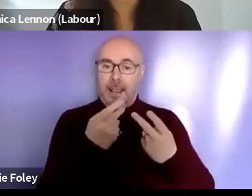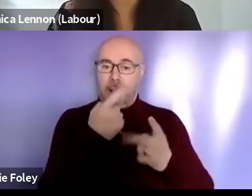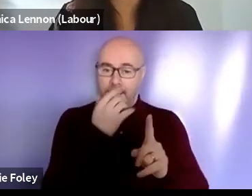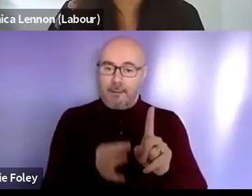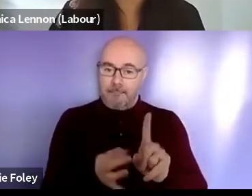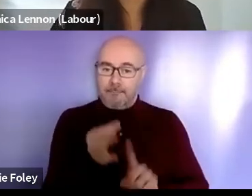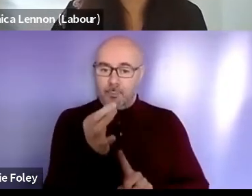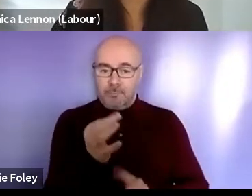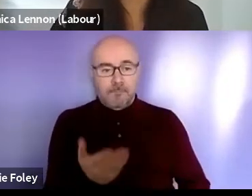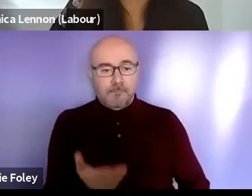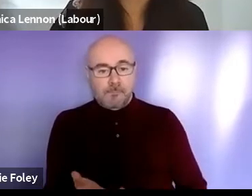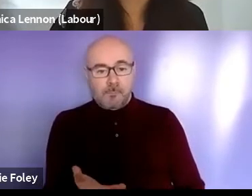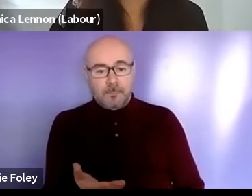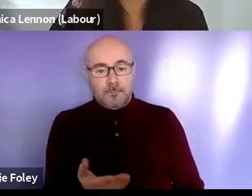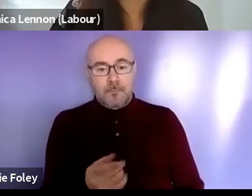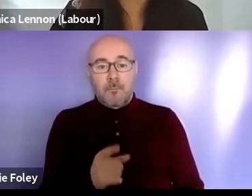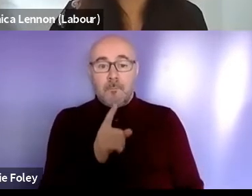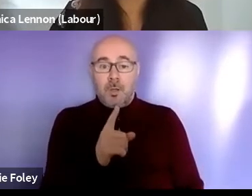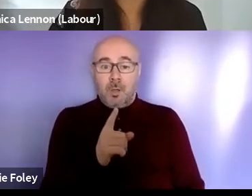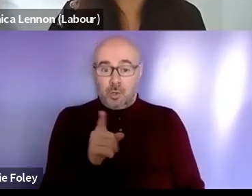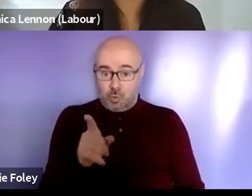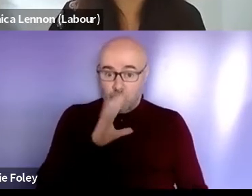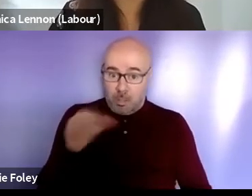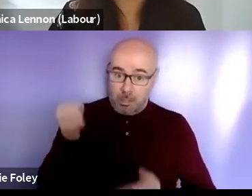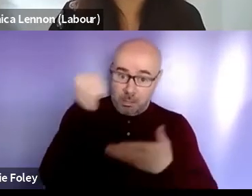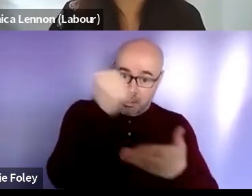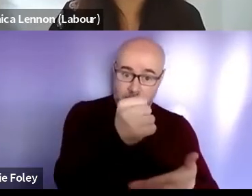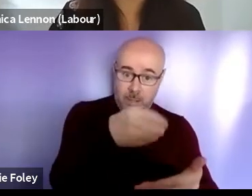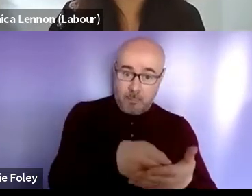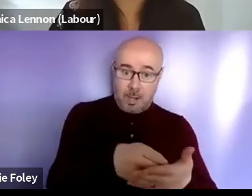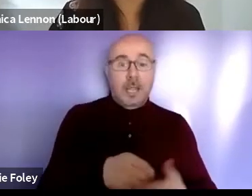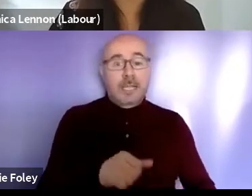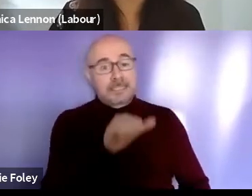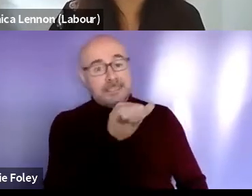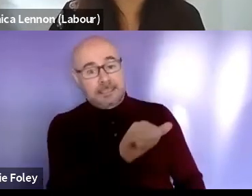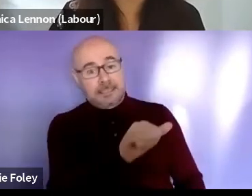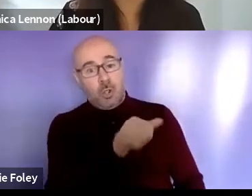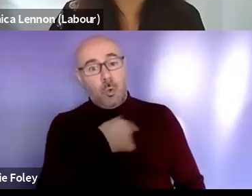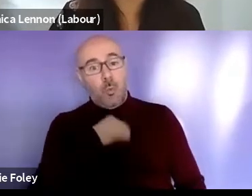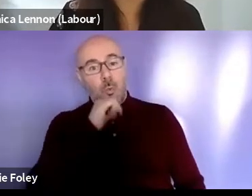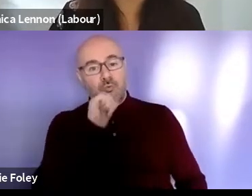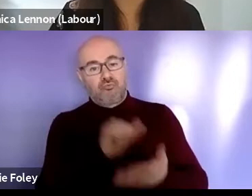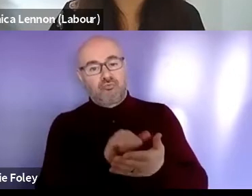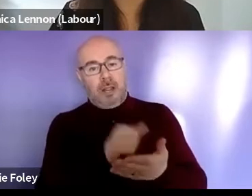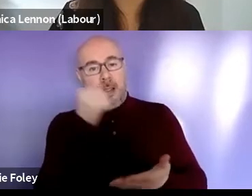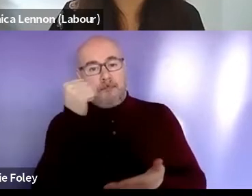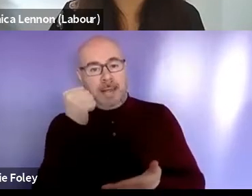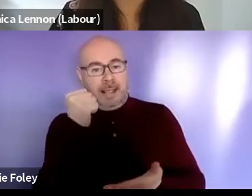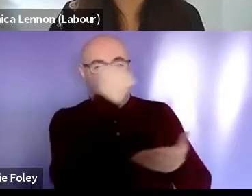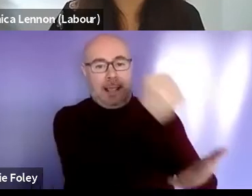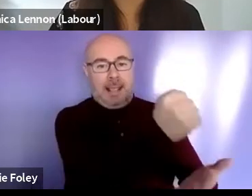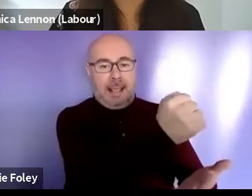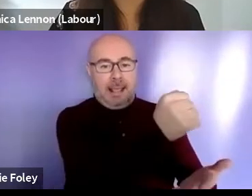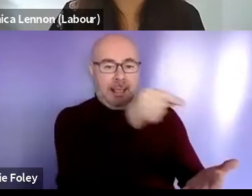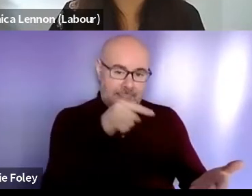there. Yeah, we need to put the money there, and actually, to be honest, we would rather put the money into that than into creating a national